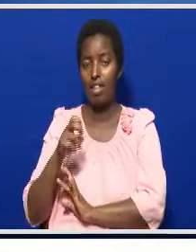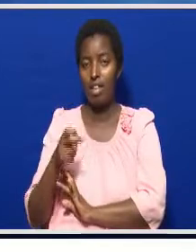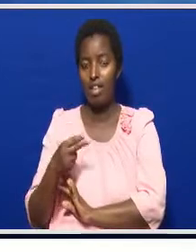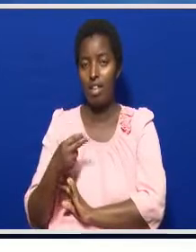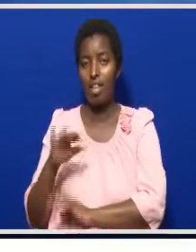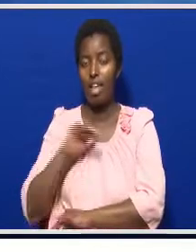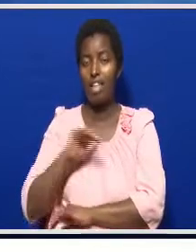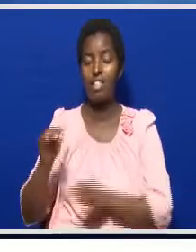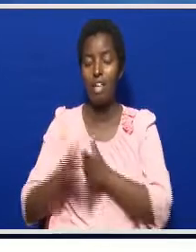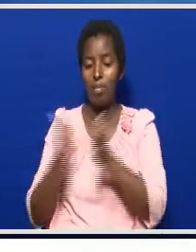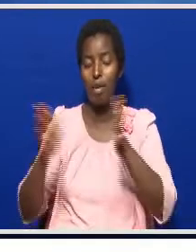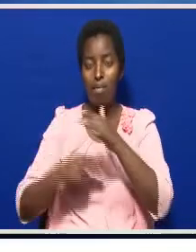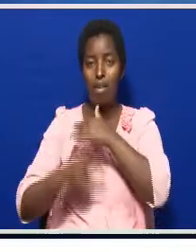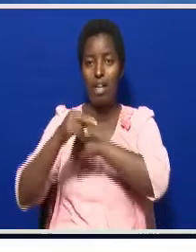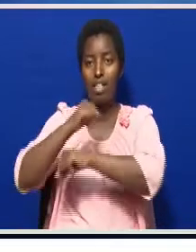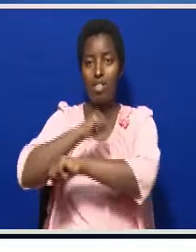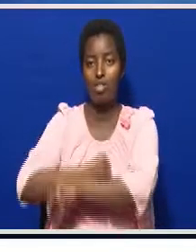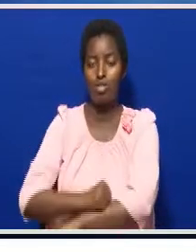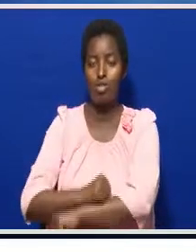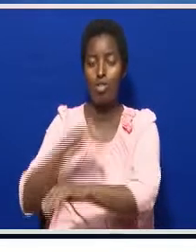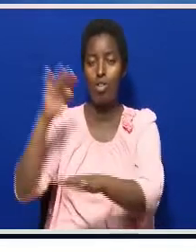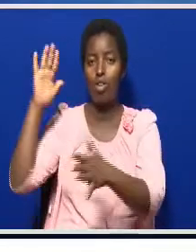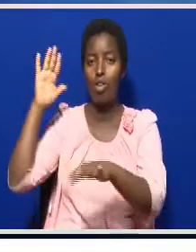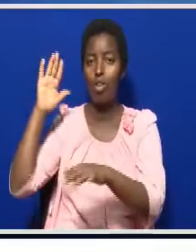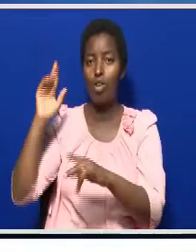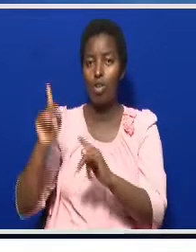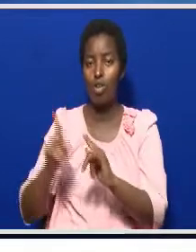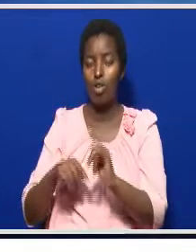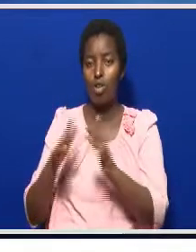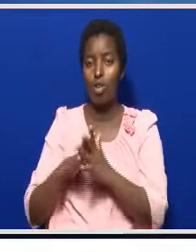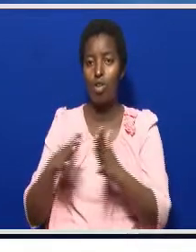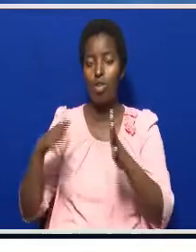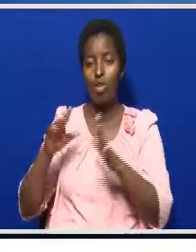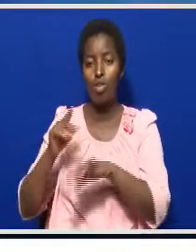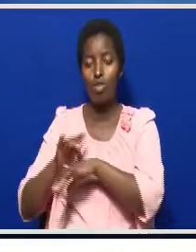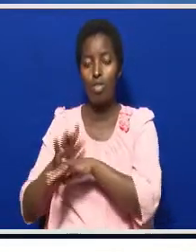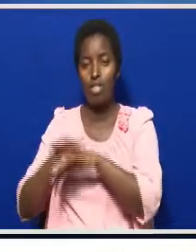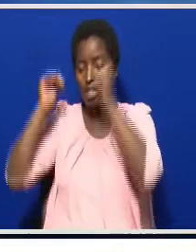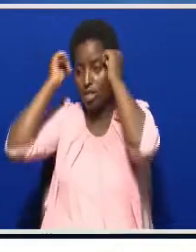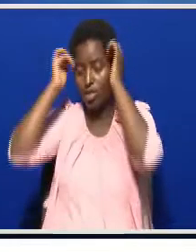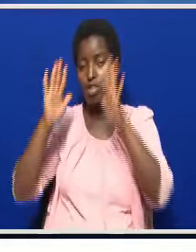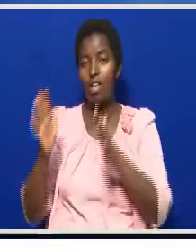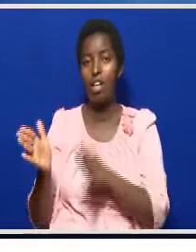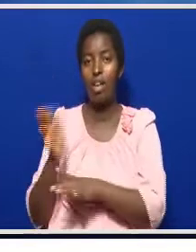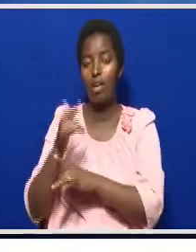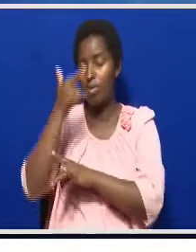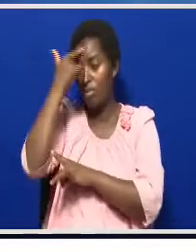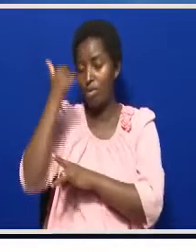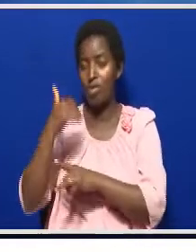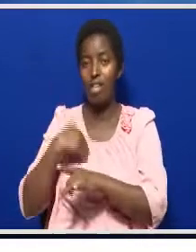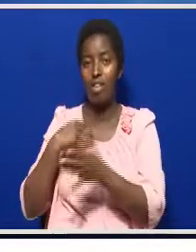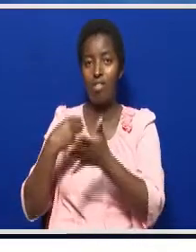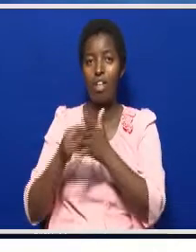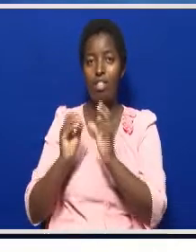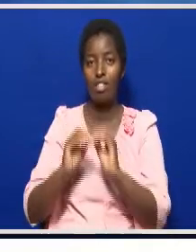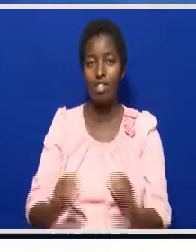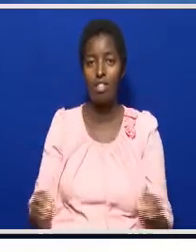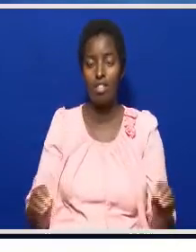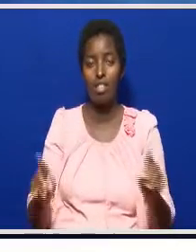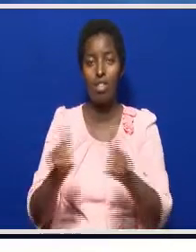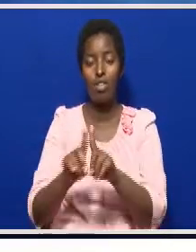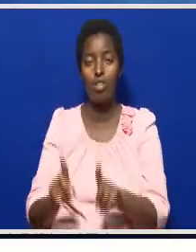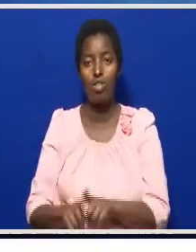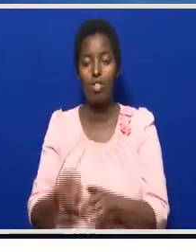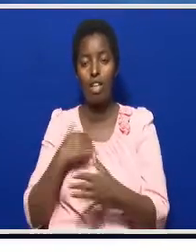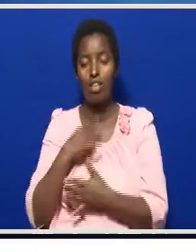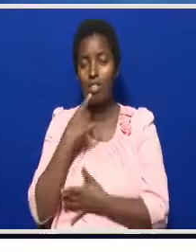public secondary schools in the county not to turn any students away joining Form 1 due to lack of school fees. The lawmaker